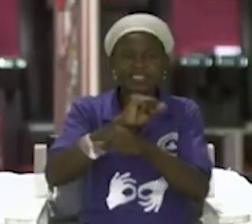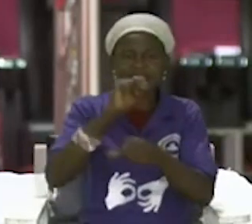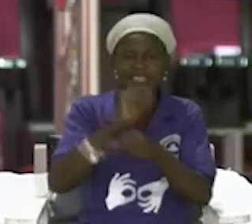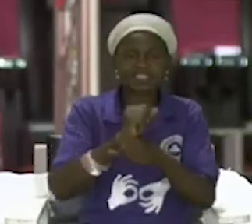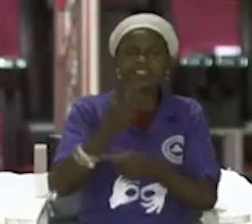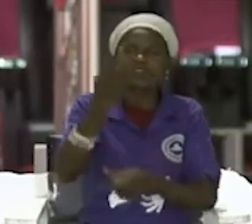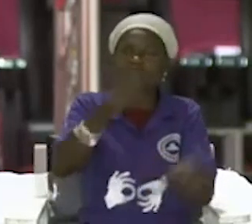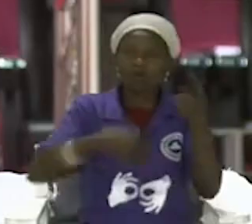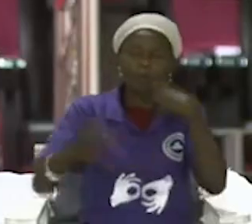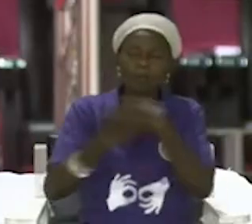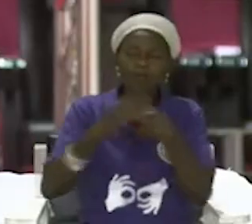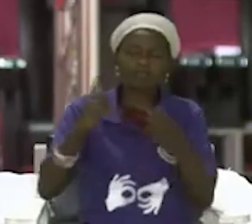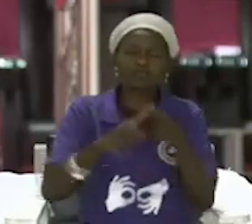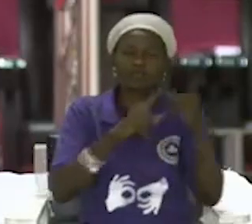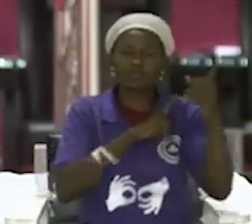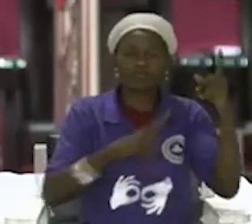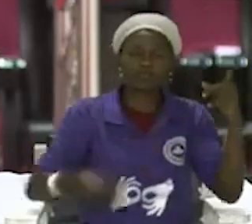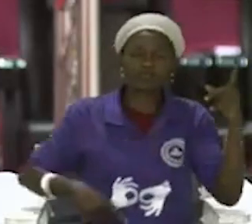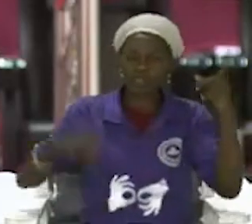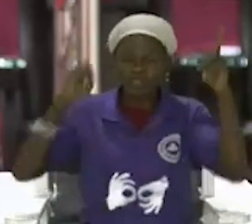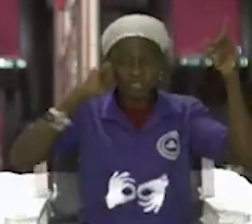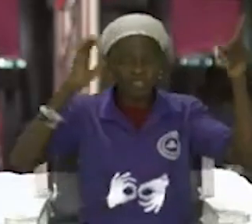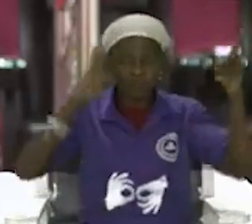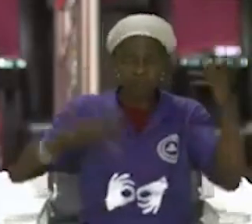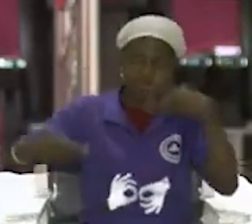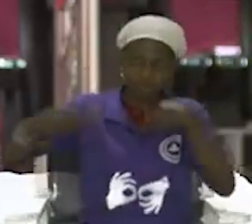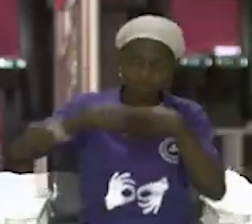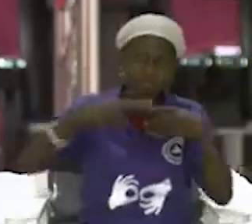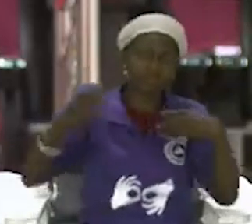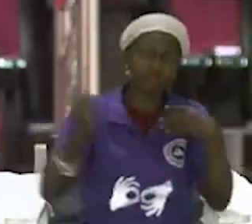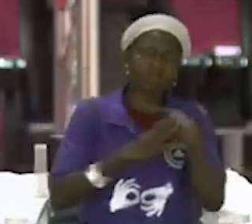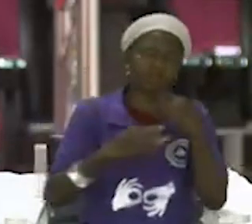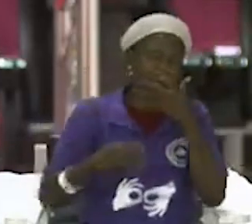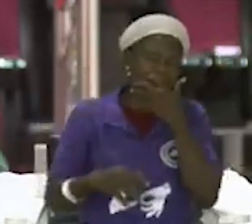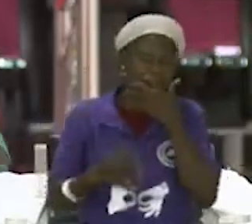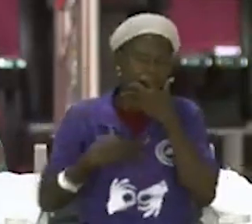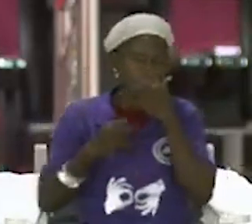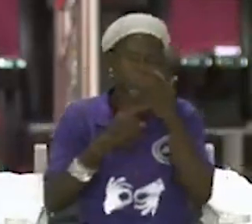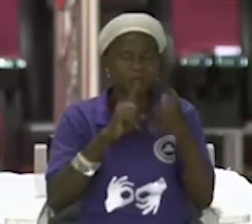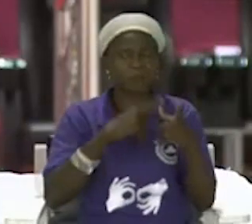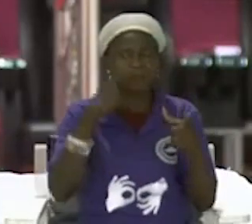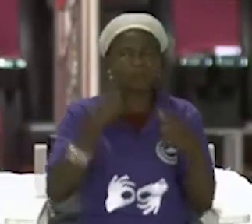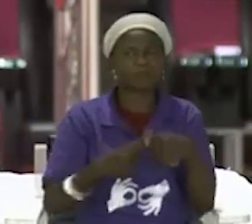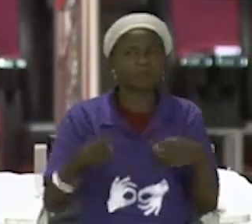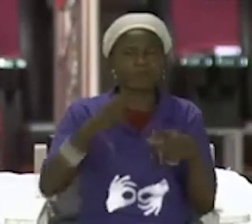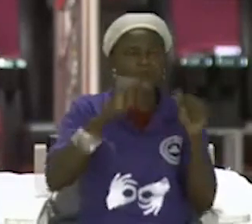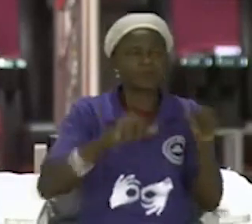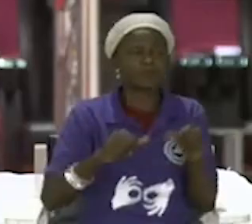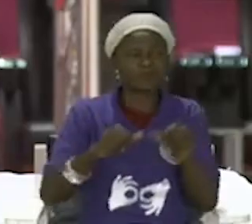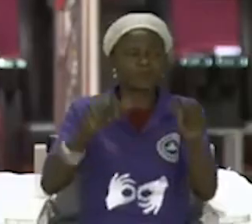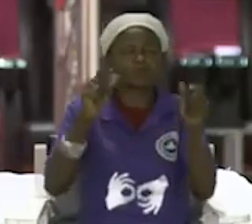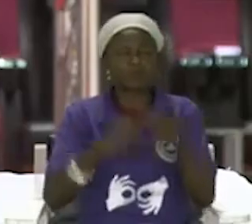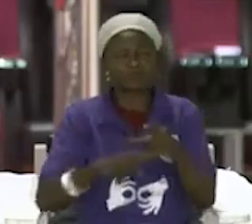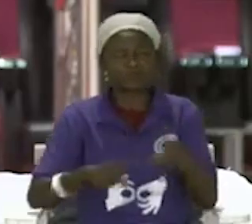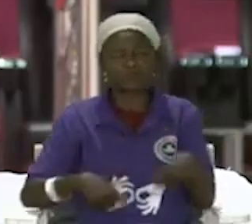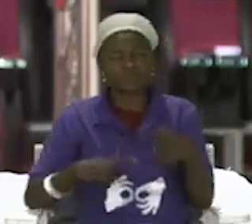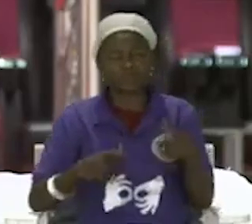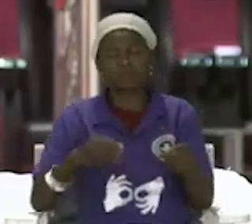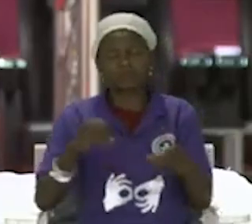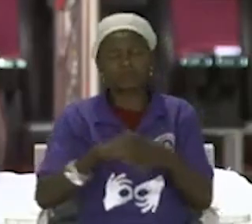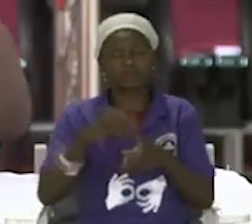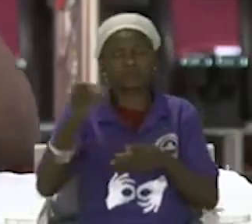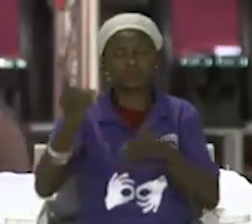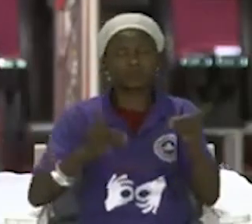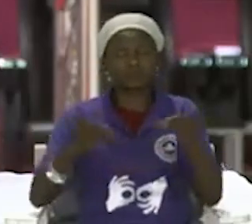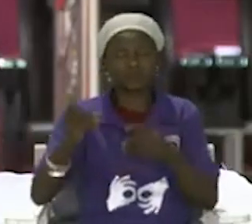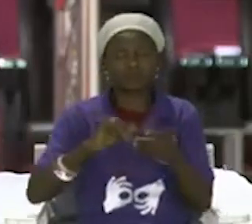back to the Lord. He will restore you, and then you can continue to live in dominion. So